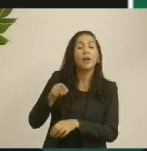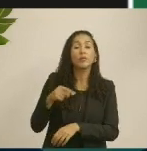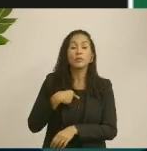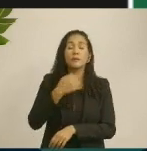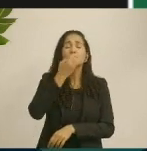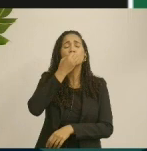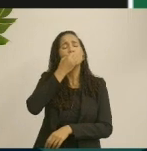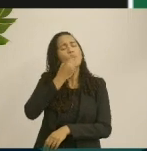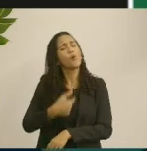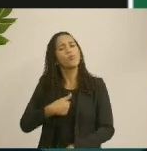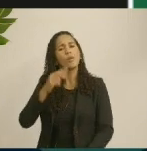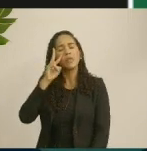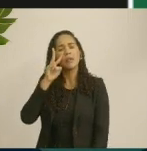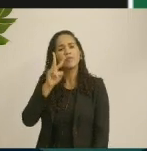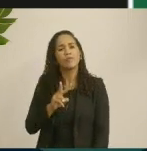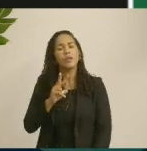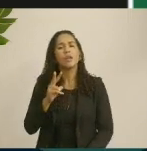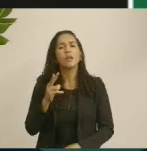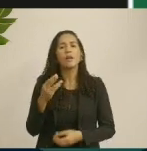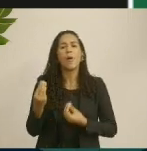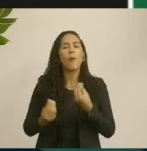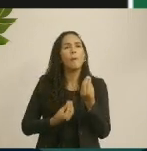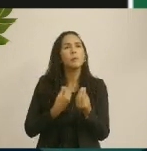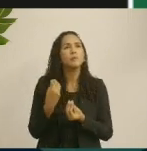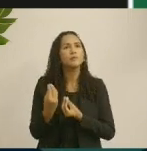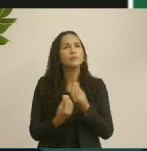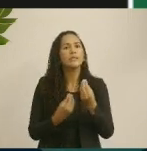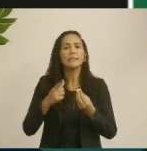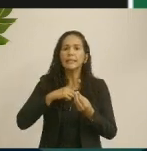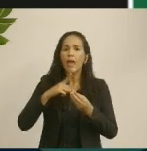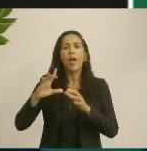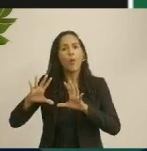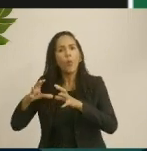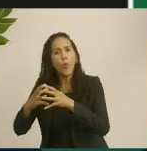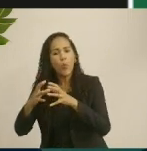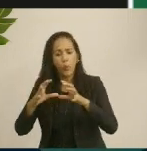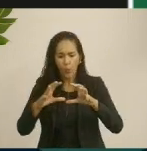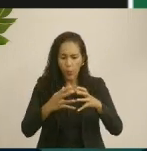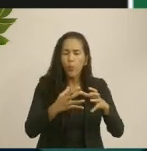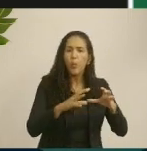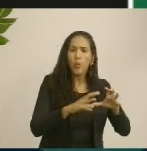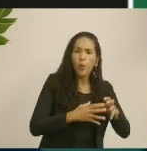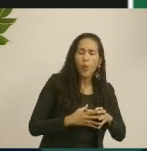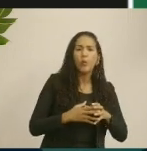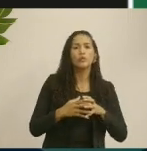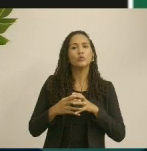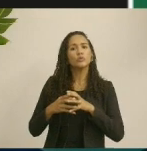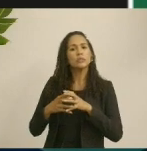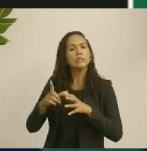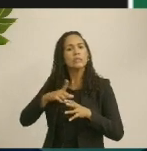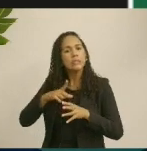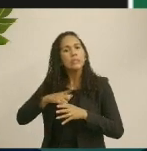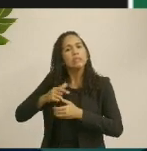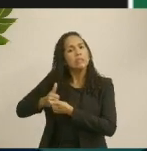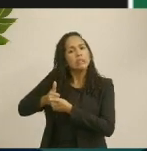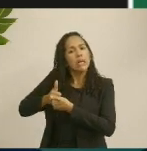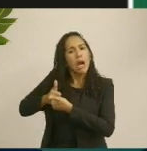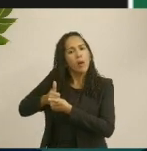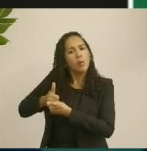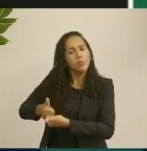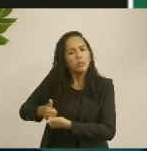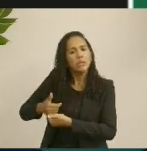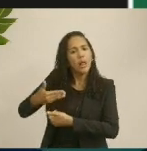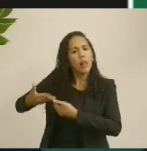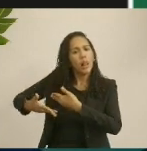have many groups that have been slowly moving along, maybe at the pace of the turtle, but